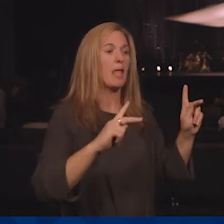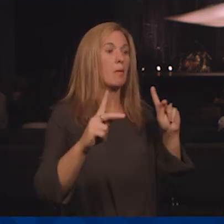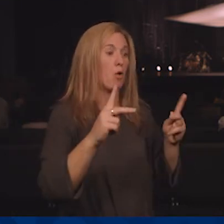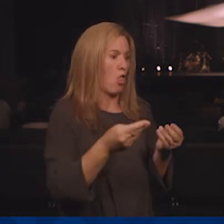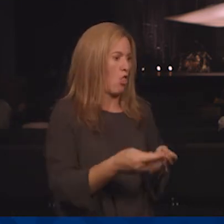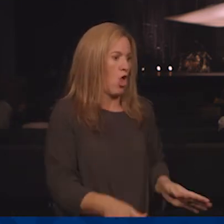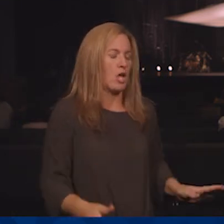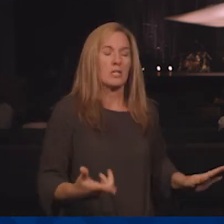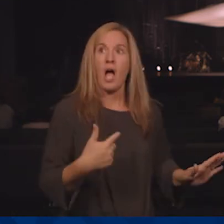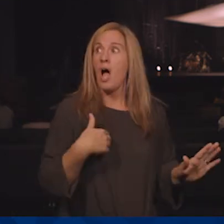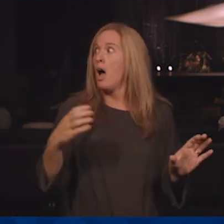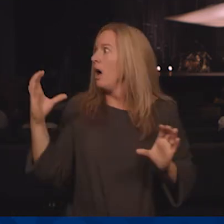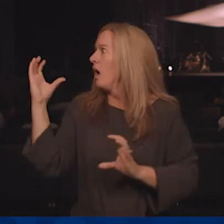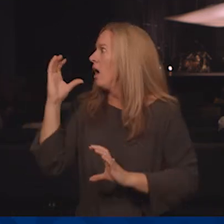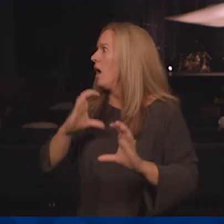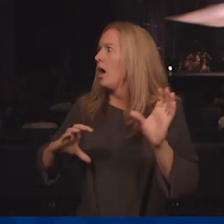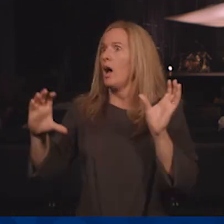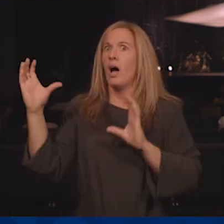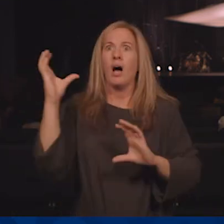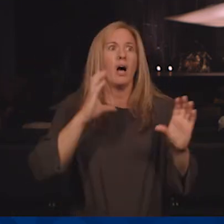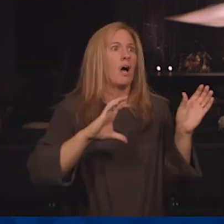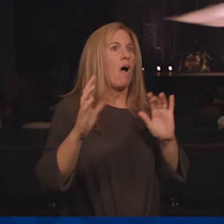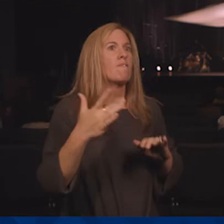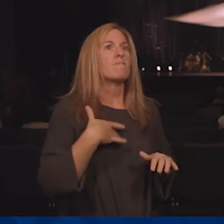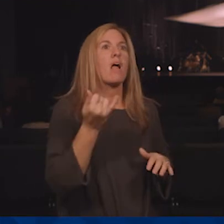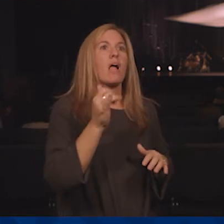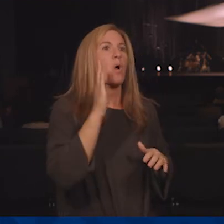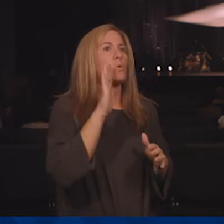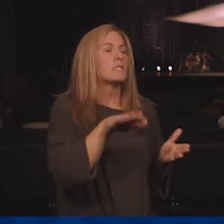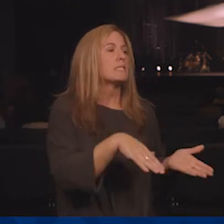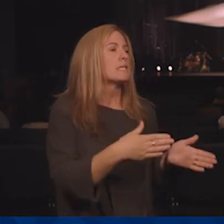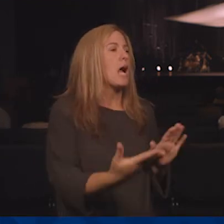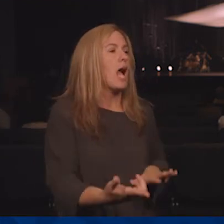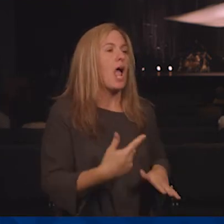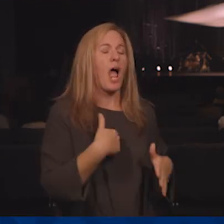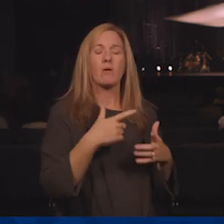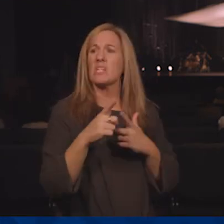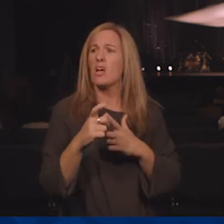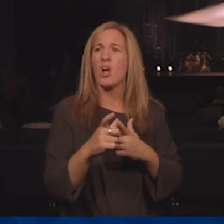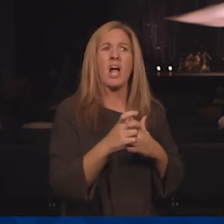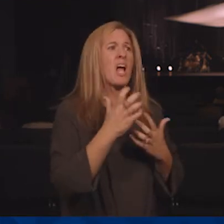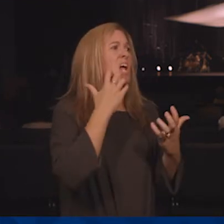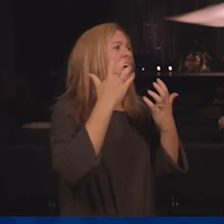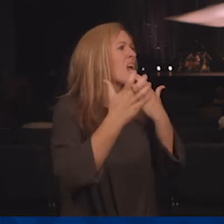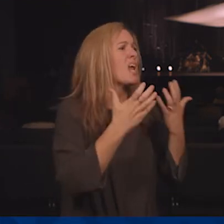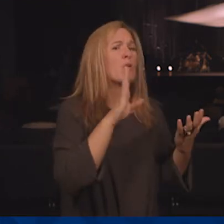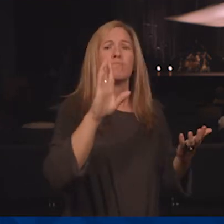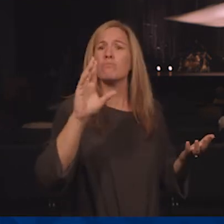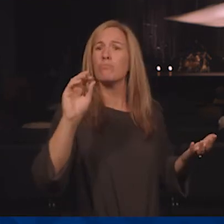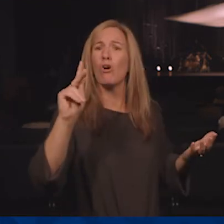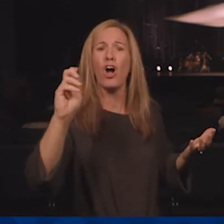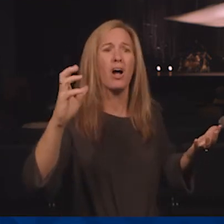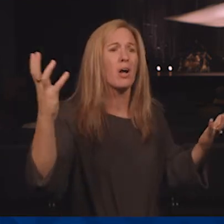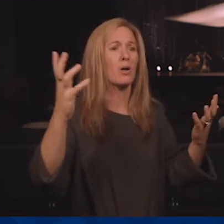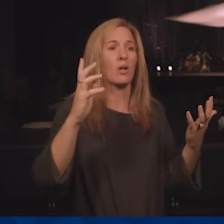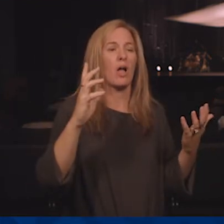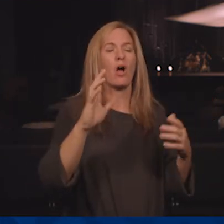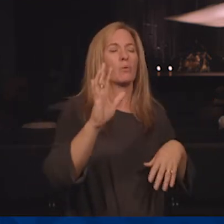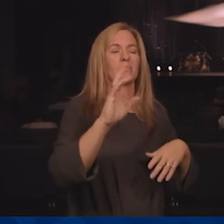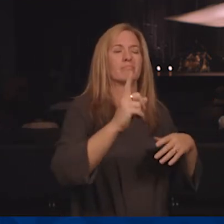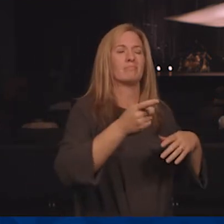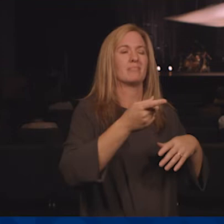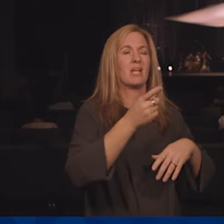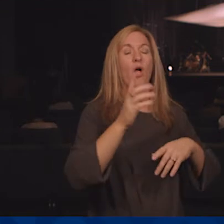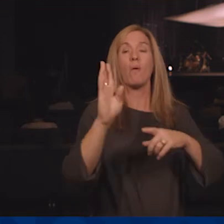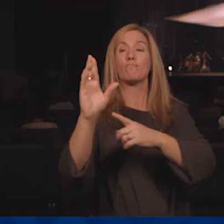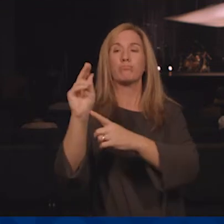Pastor Brooke, a dear friend of mine, and I running up and down, screaming her name. Where is she? Where is she? Brooke brings her back to me.